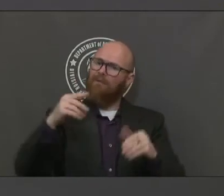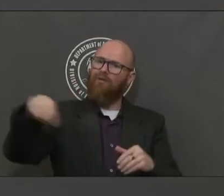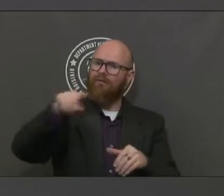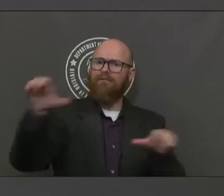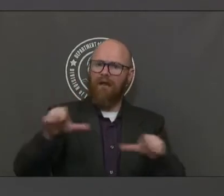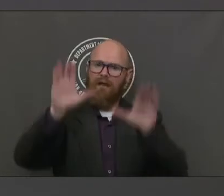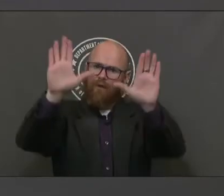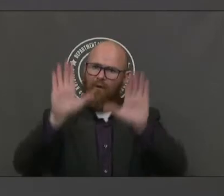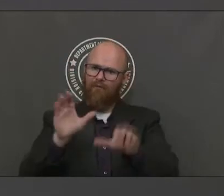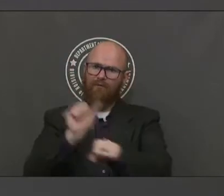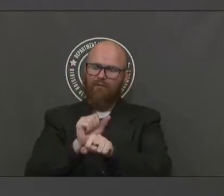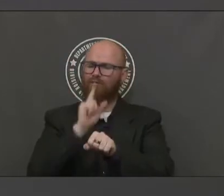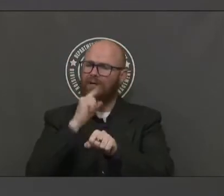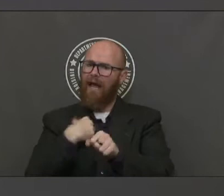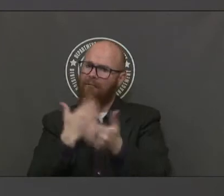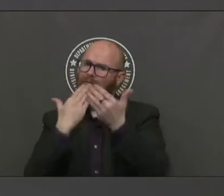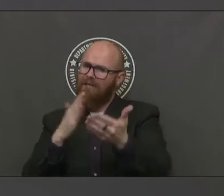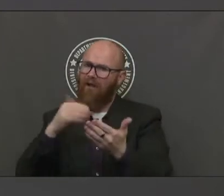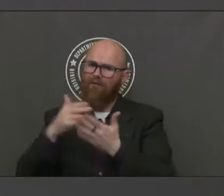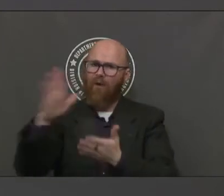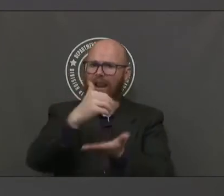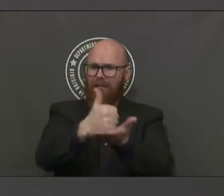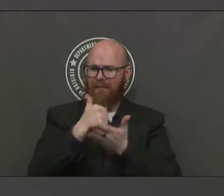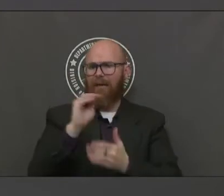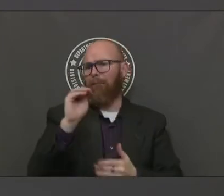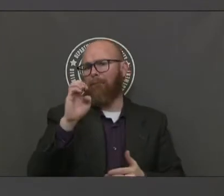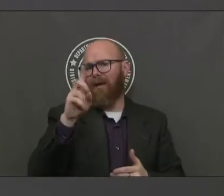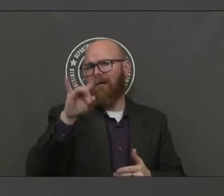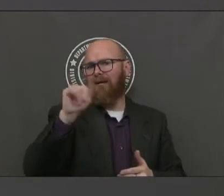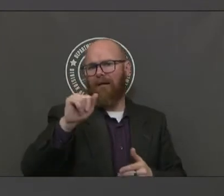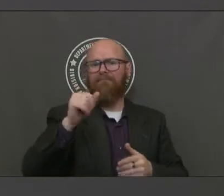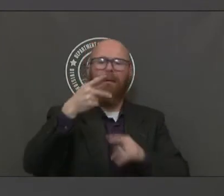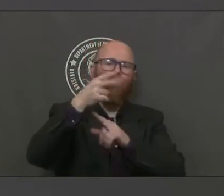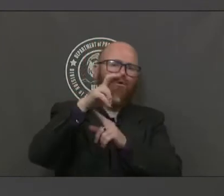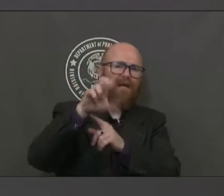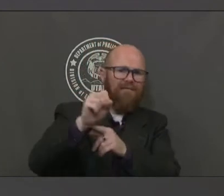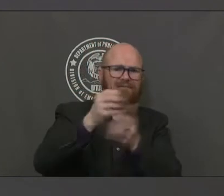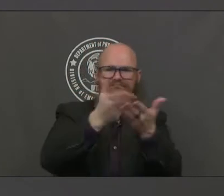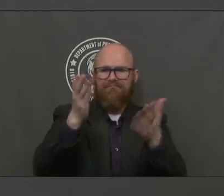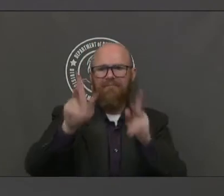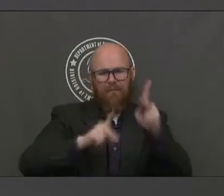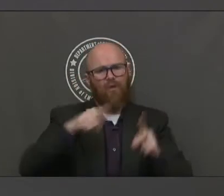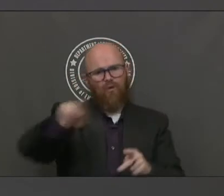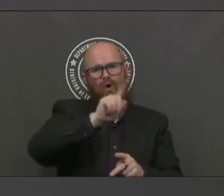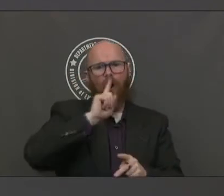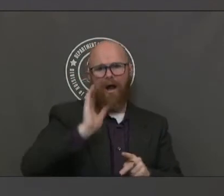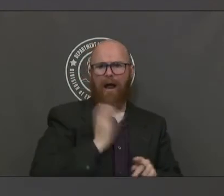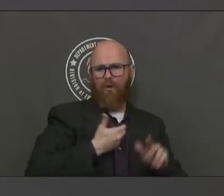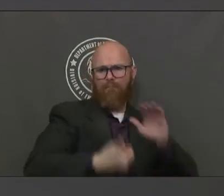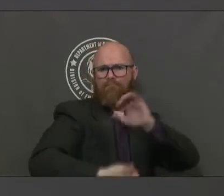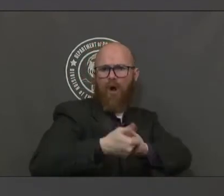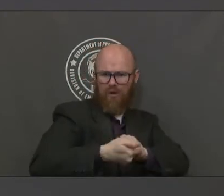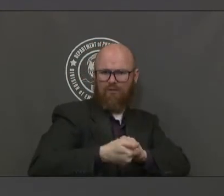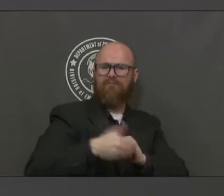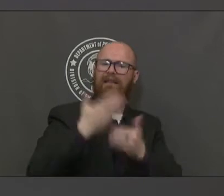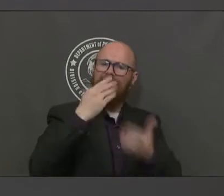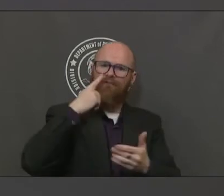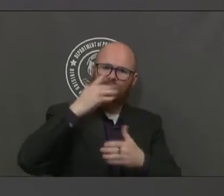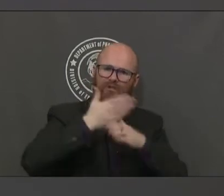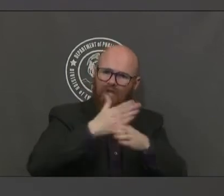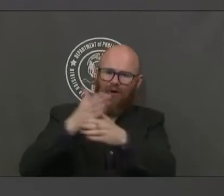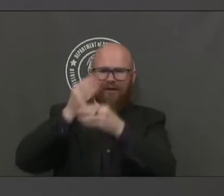I mean that for everyone on this call. So thank you for being partners in getting good information out. Thank you for sharing what we're doing